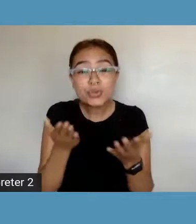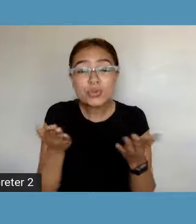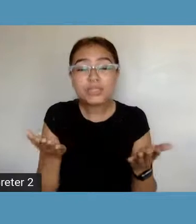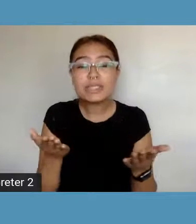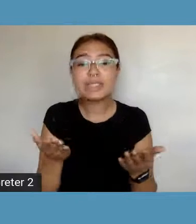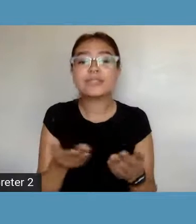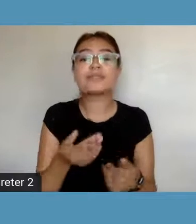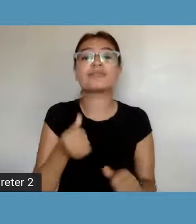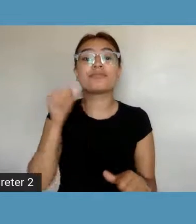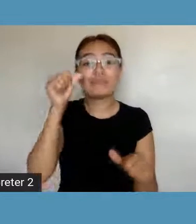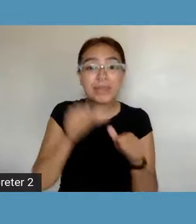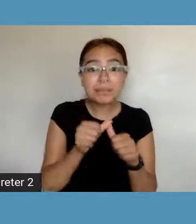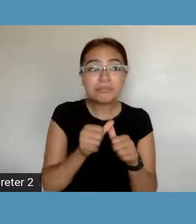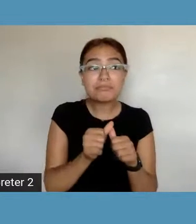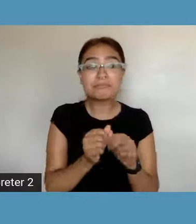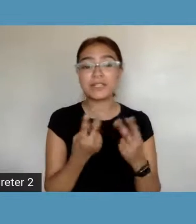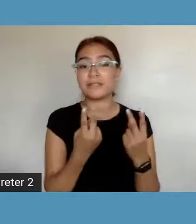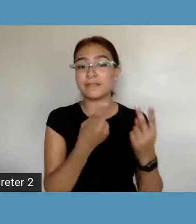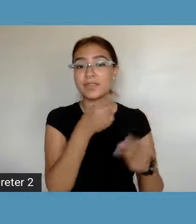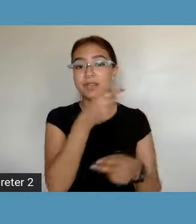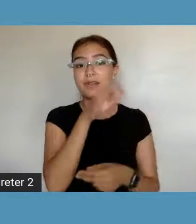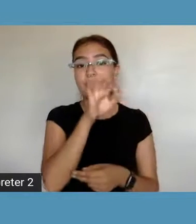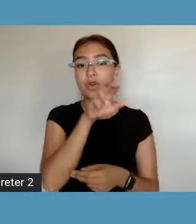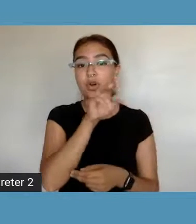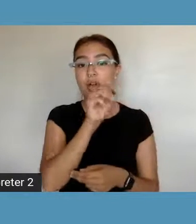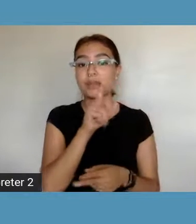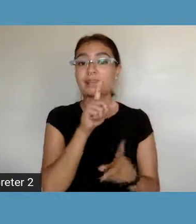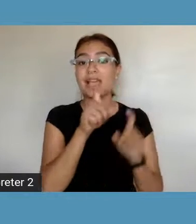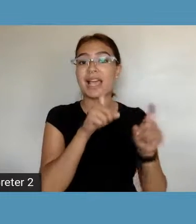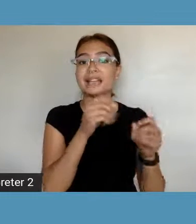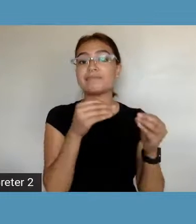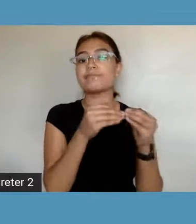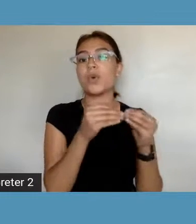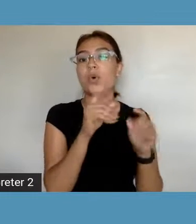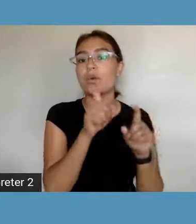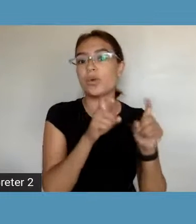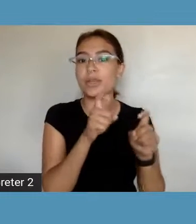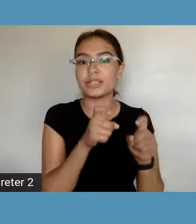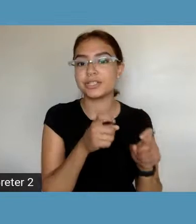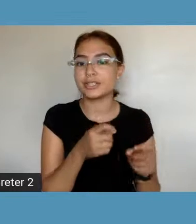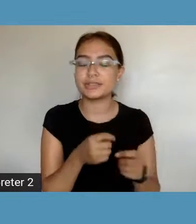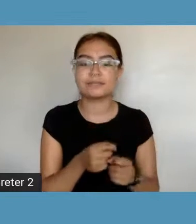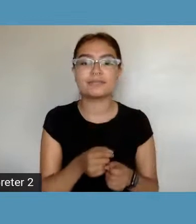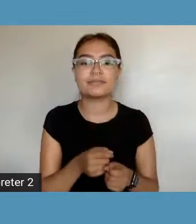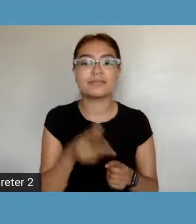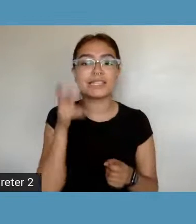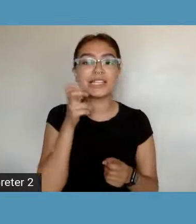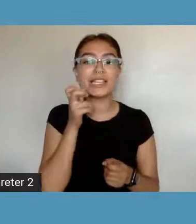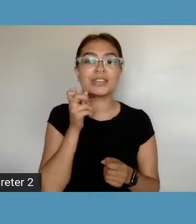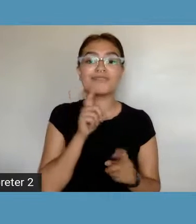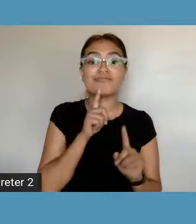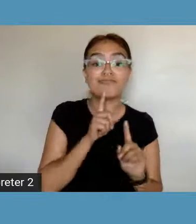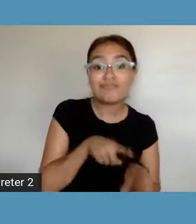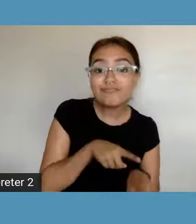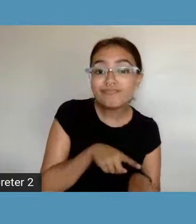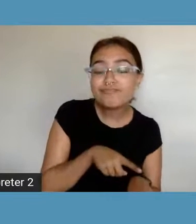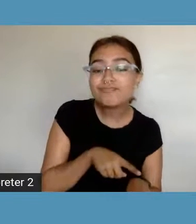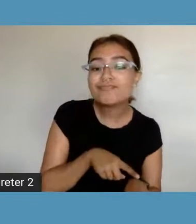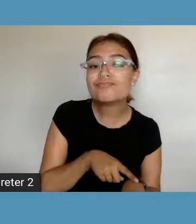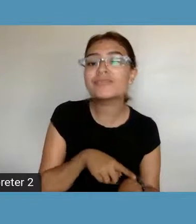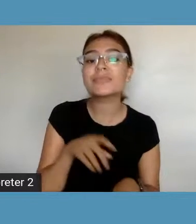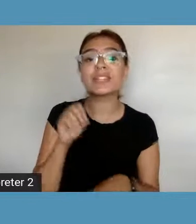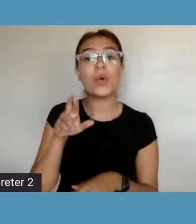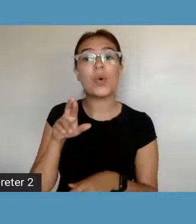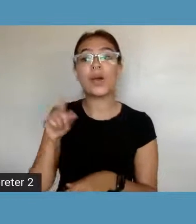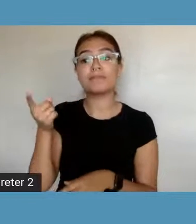remember to visit the forum on our website to ask more of your questions and to get answers. As we mentioned, a student technology fellow or a member of our